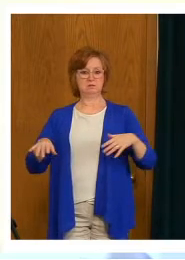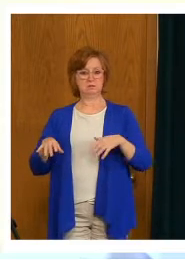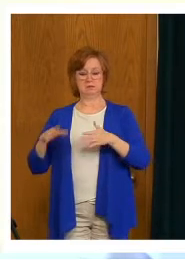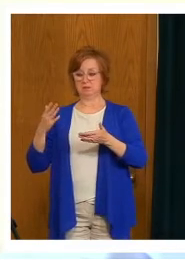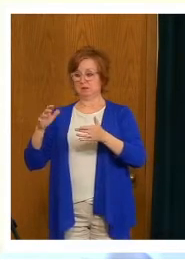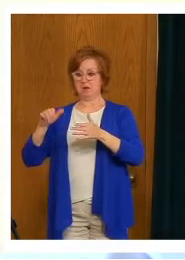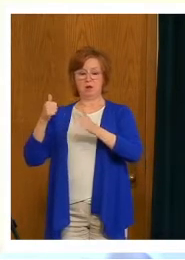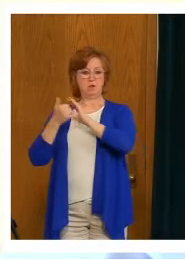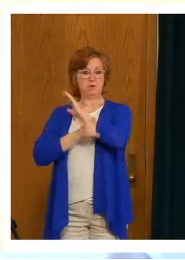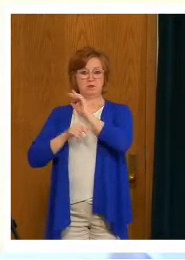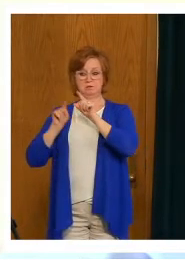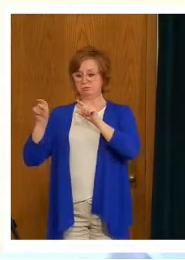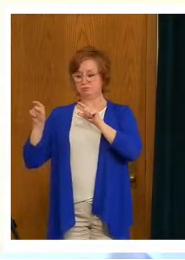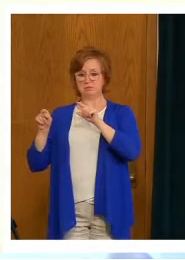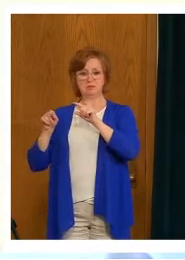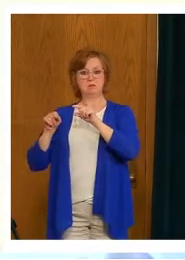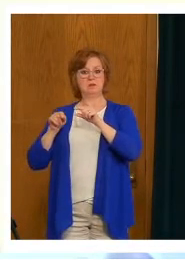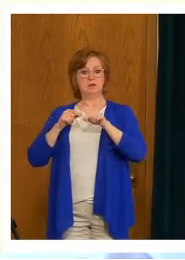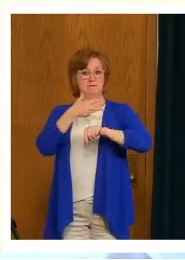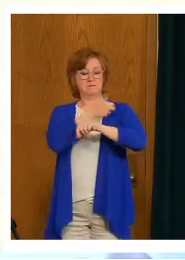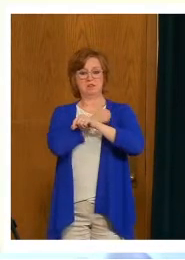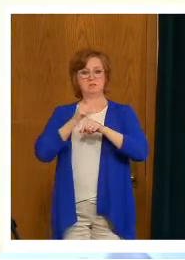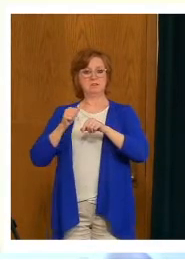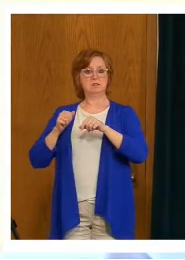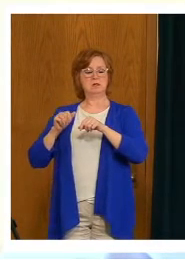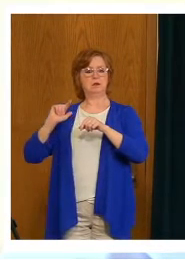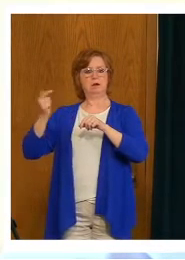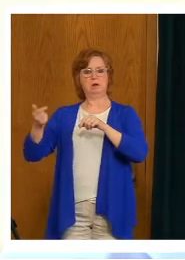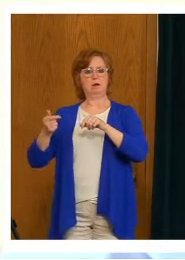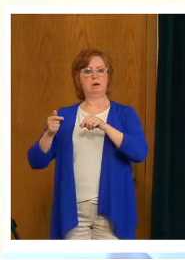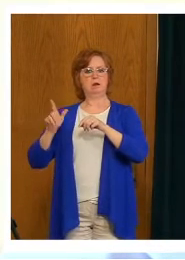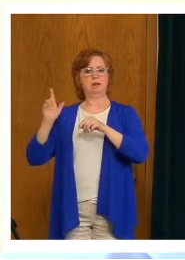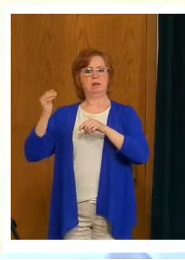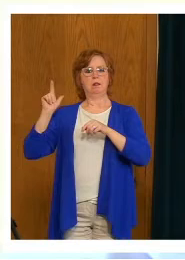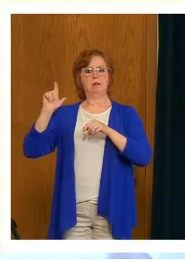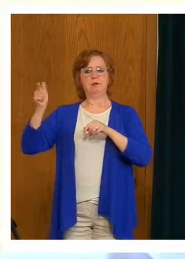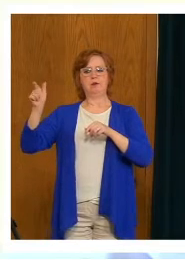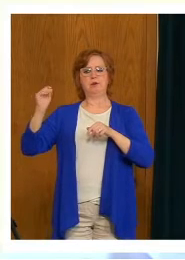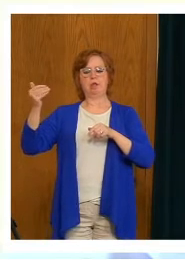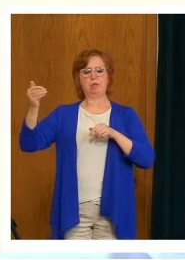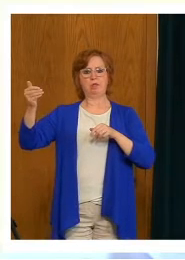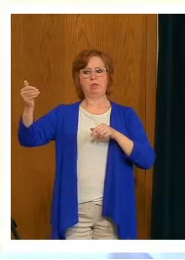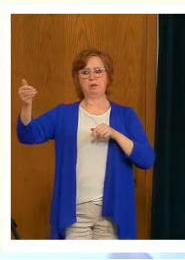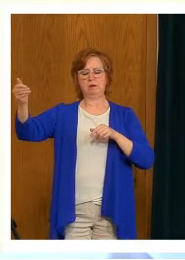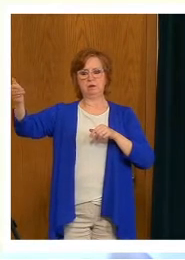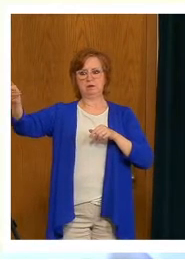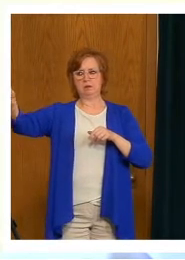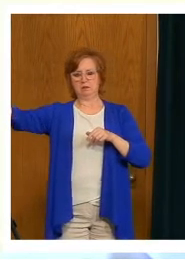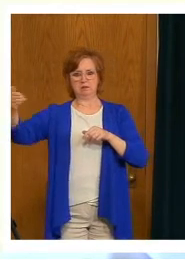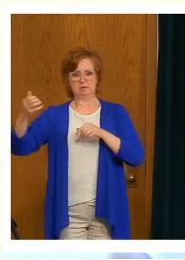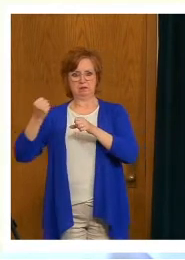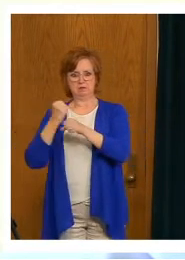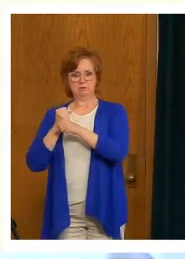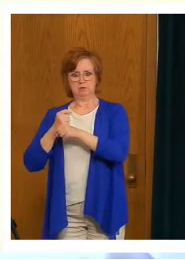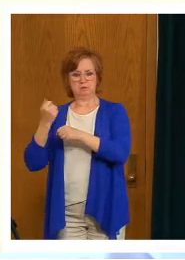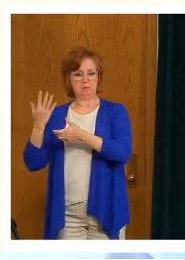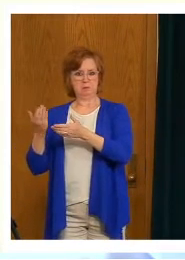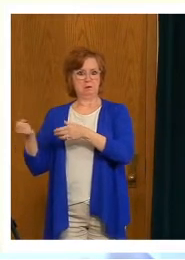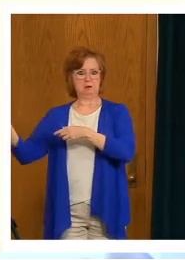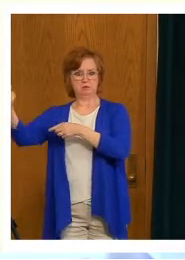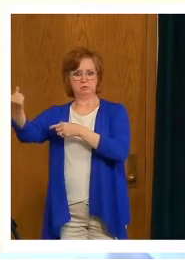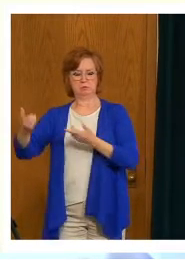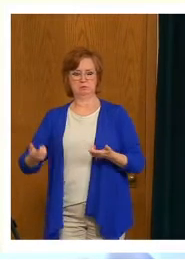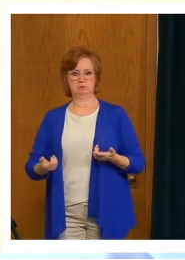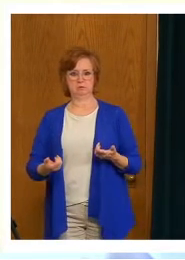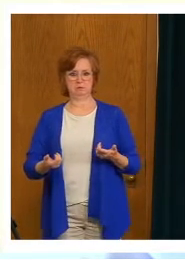early next year in any appreciable amount. So really, the best protection we have going forward